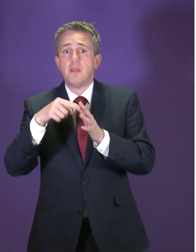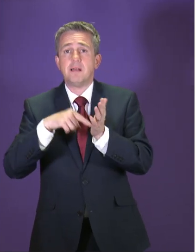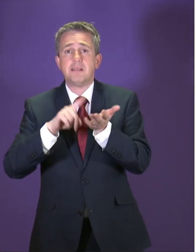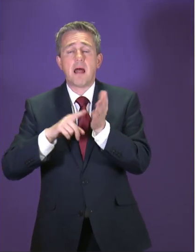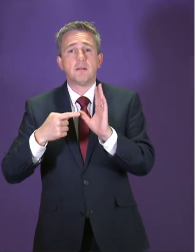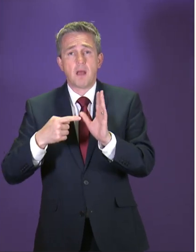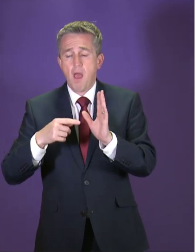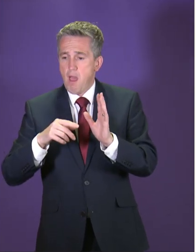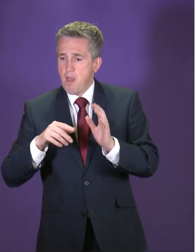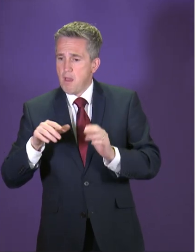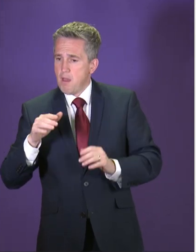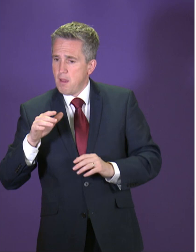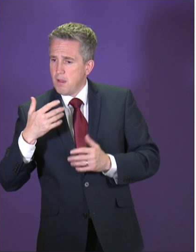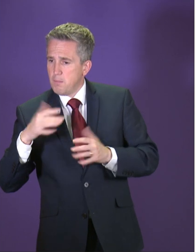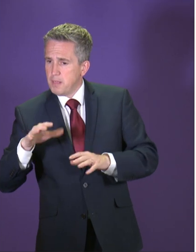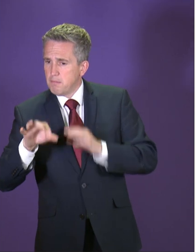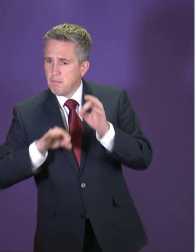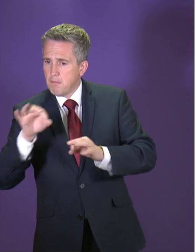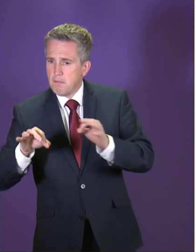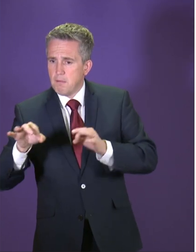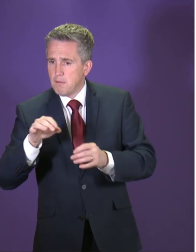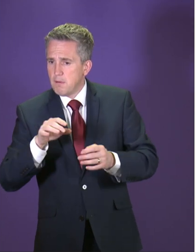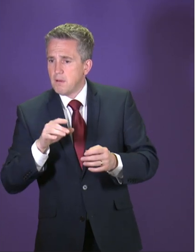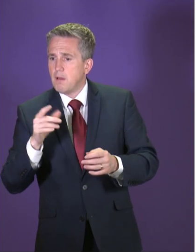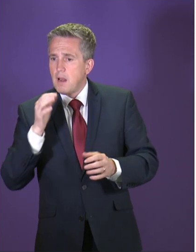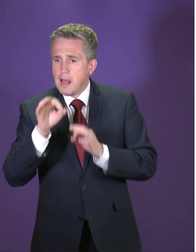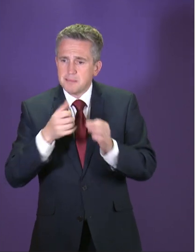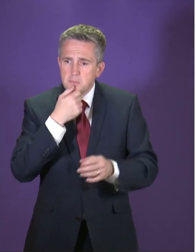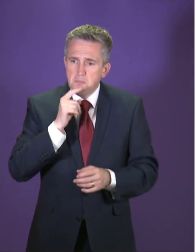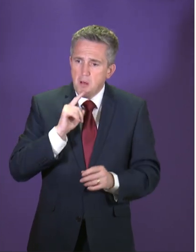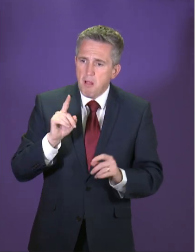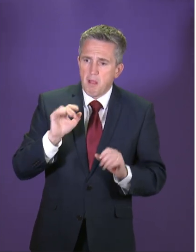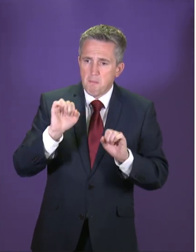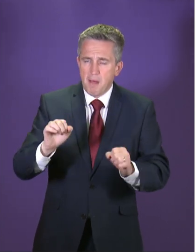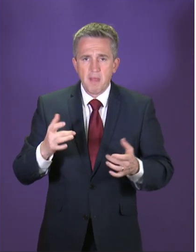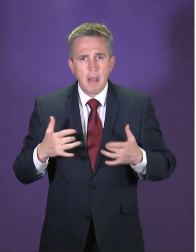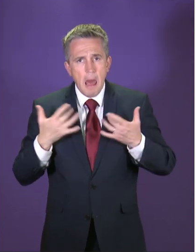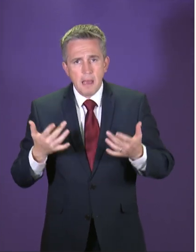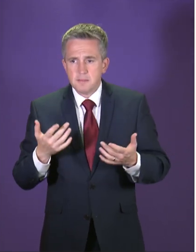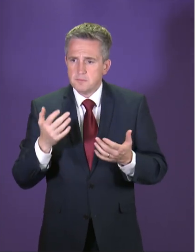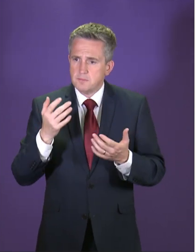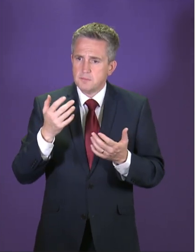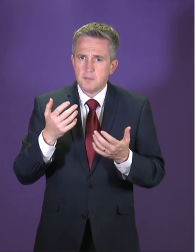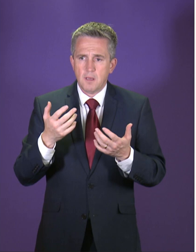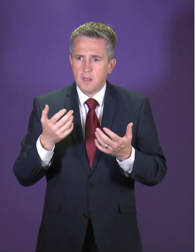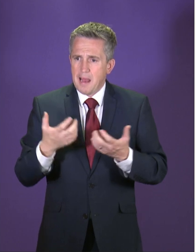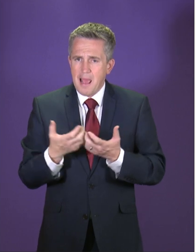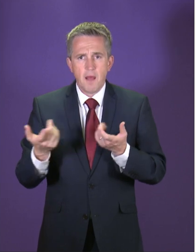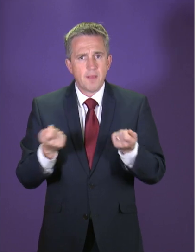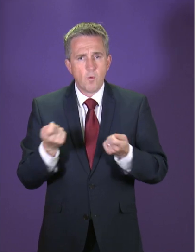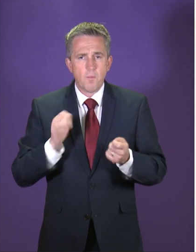Danube, and this is extending for all your communities, about the people who are living in the